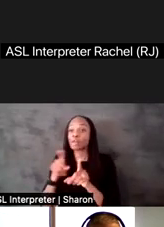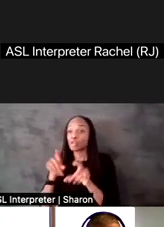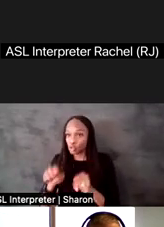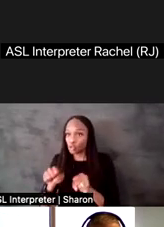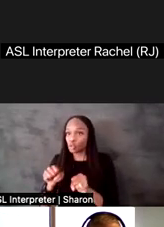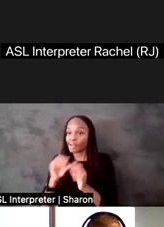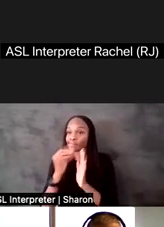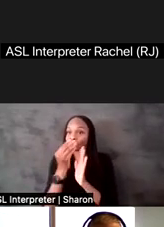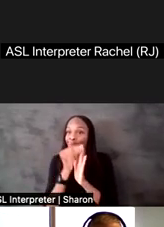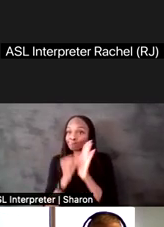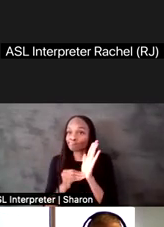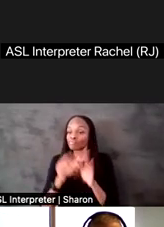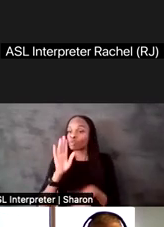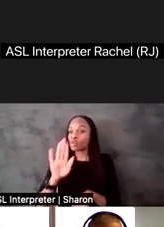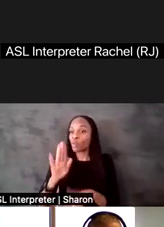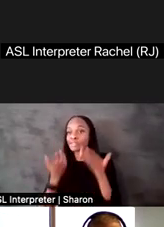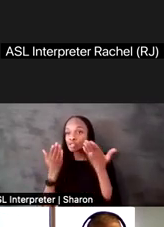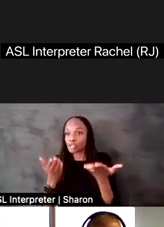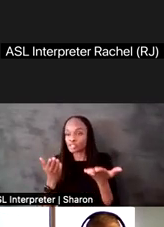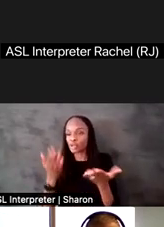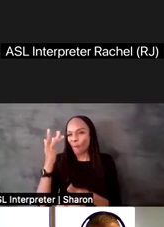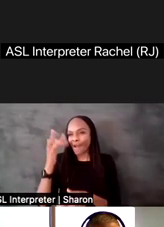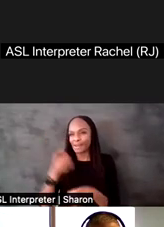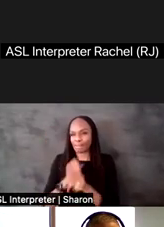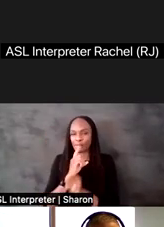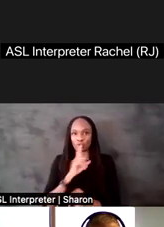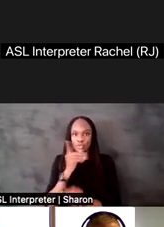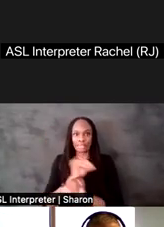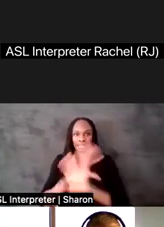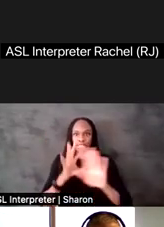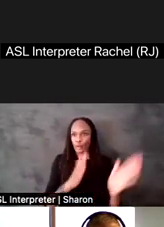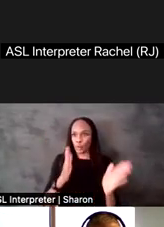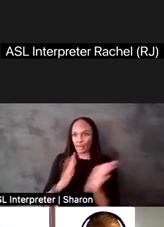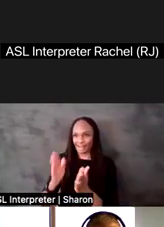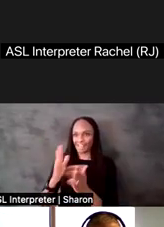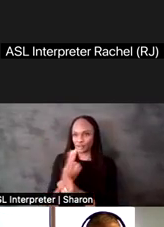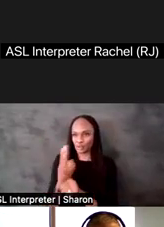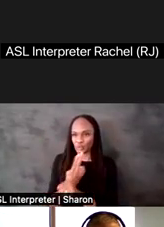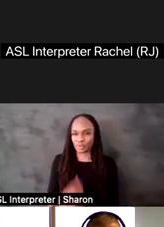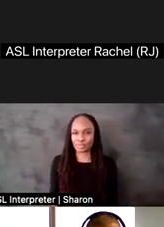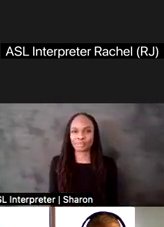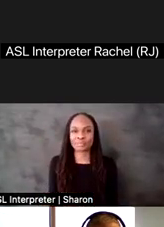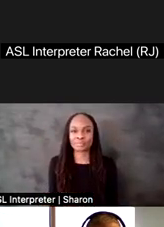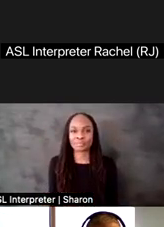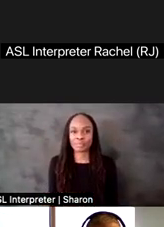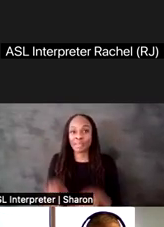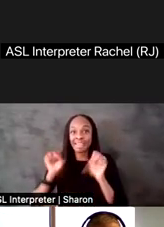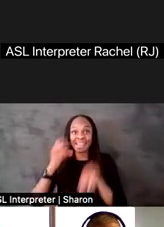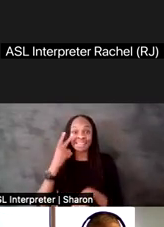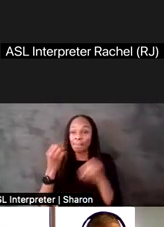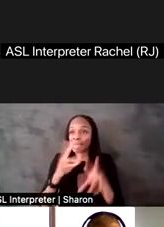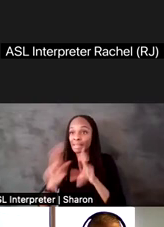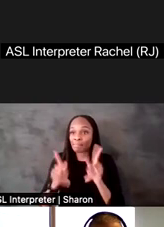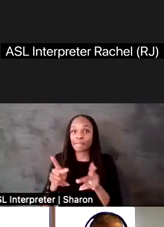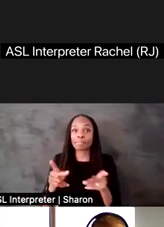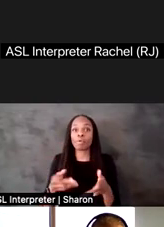suggestions, just so we can really have it well organized to use. And so we can see that a lot of people have secured their